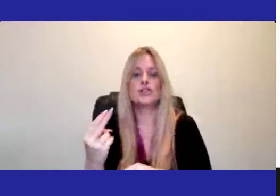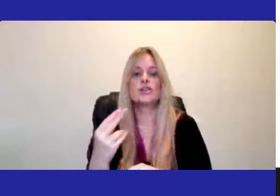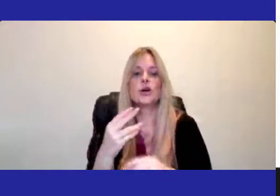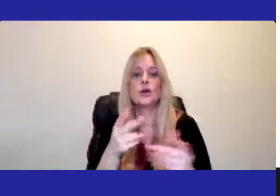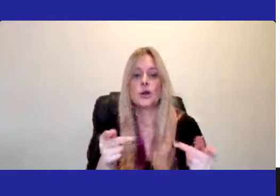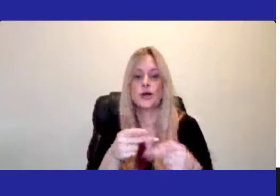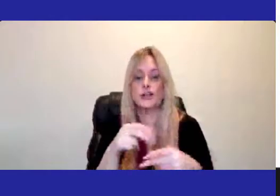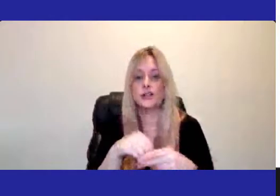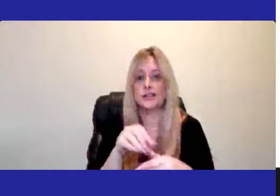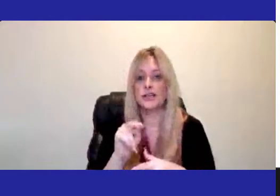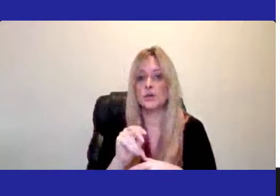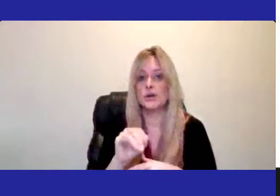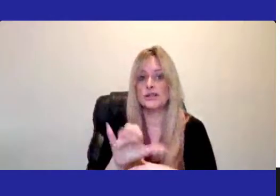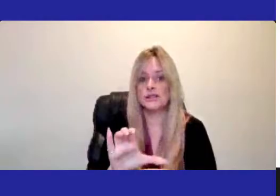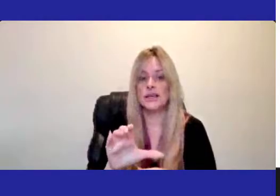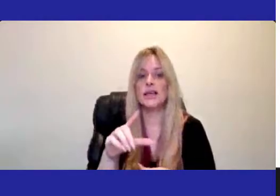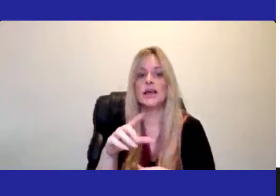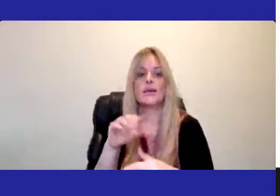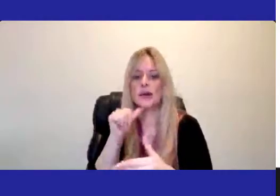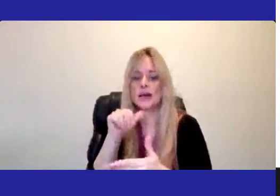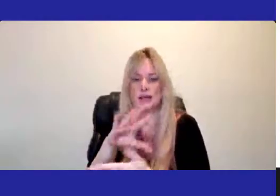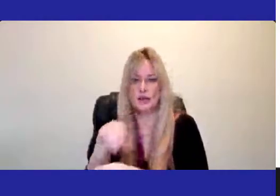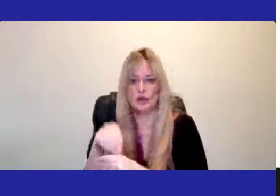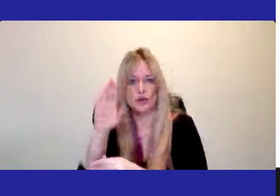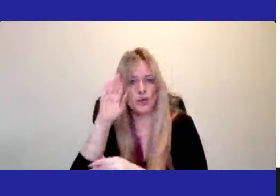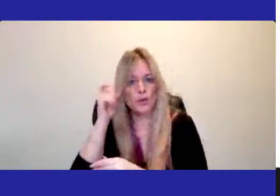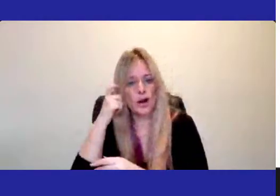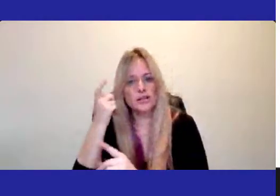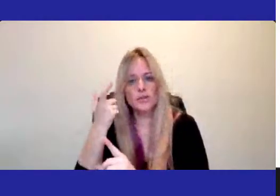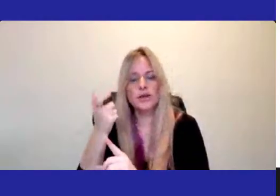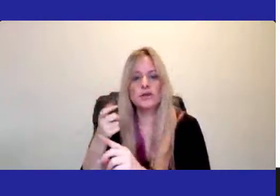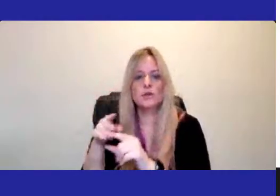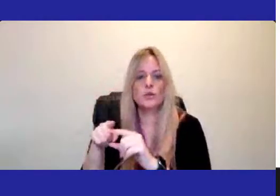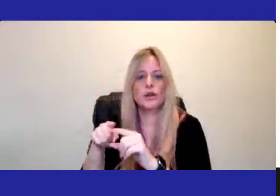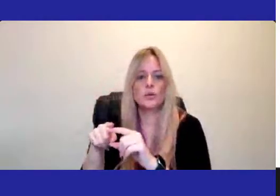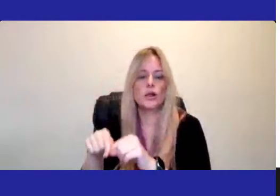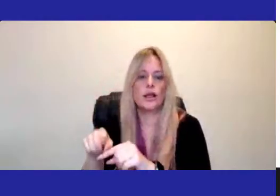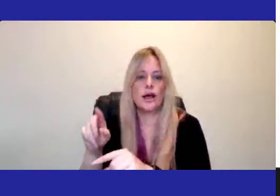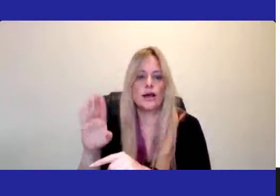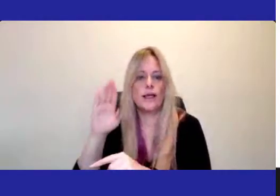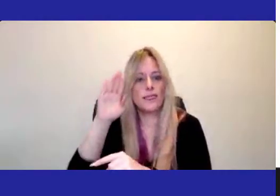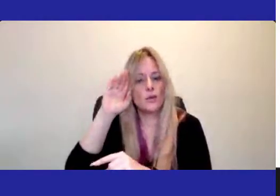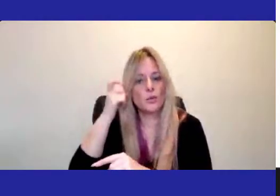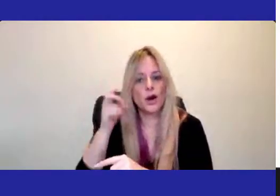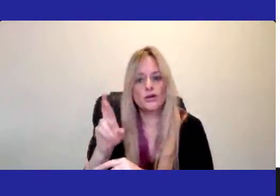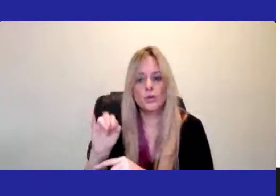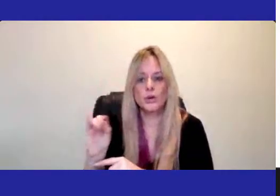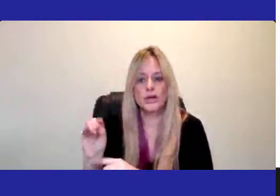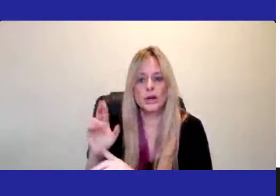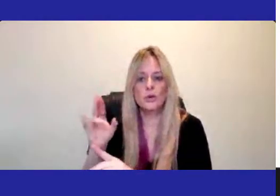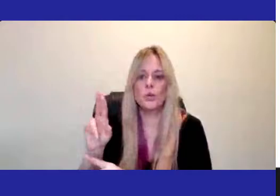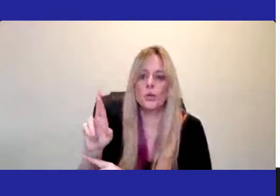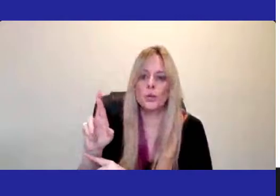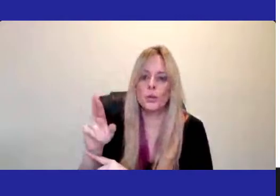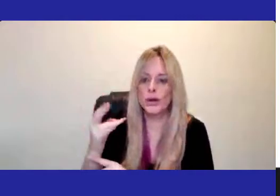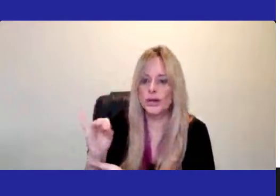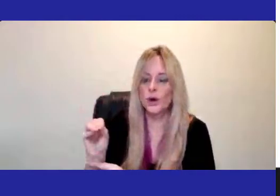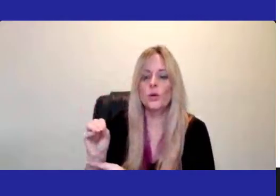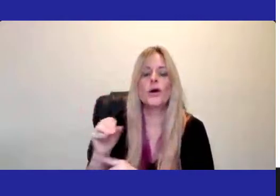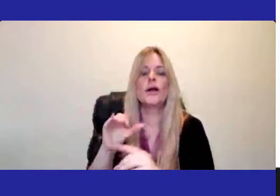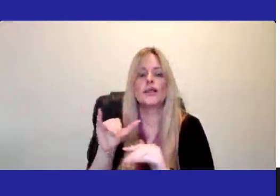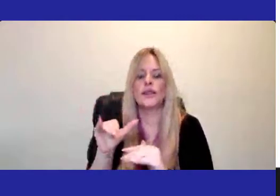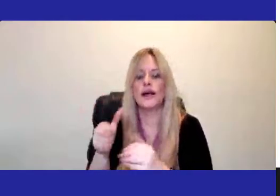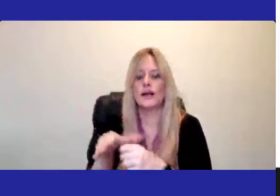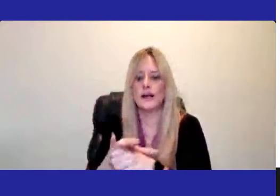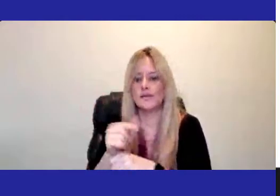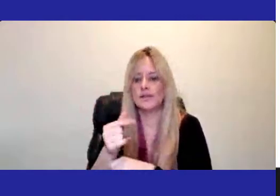then we rely since 2024 on the Bronx RIO, which makes up that gap that HealthX does not cover. Again,